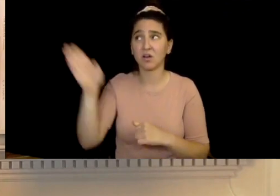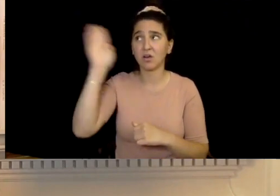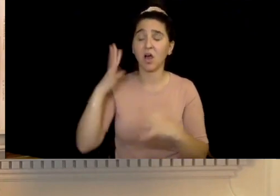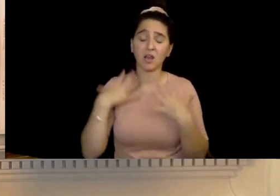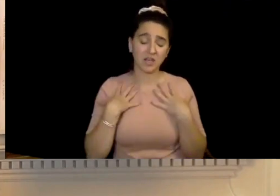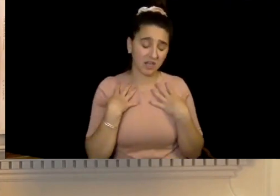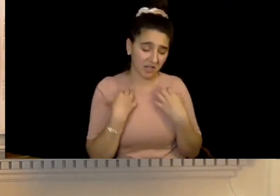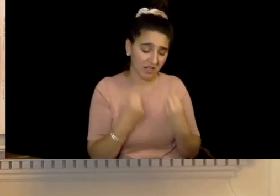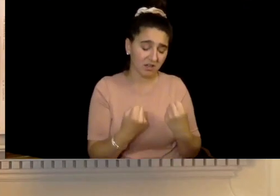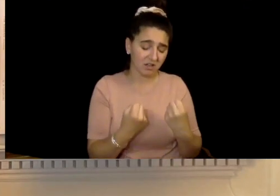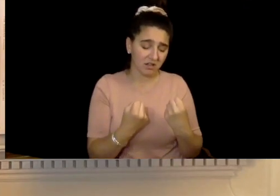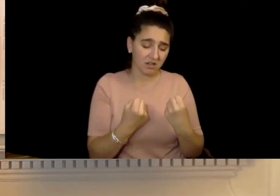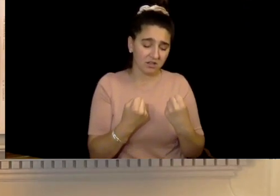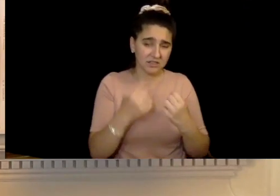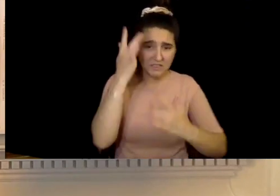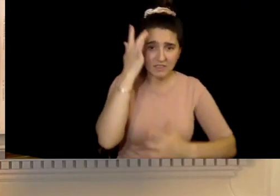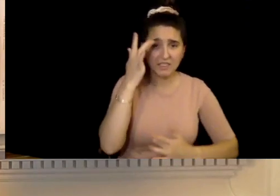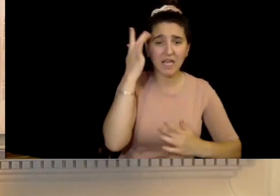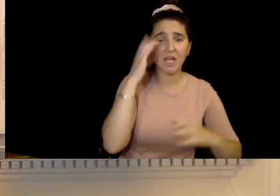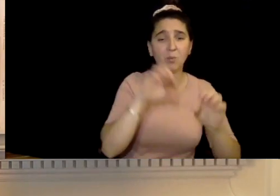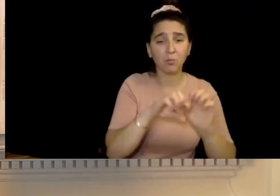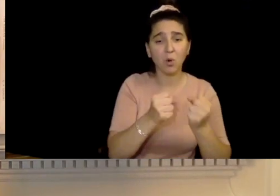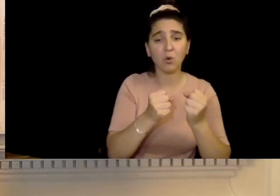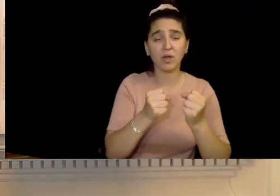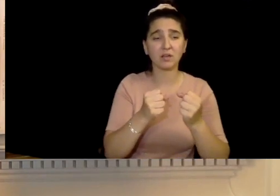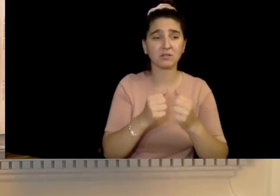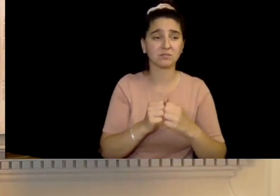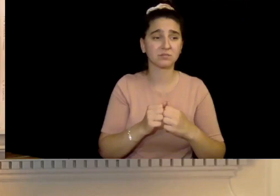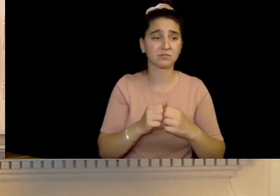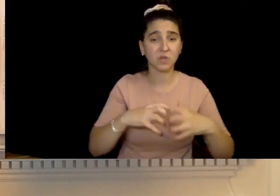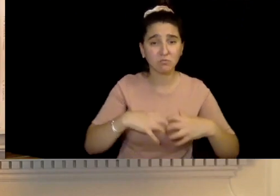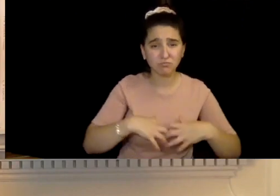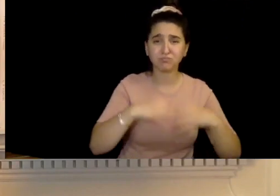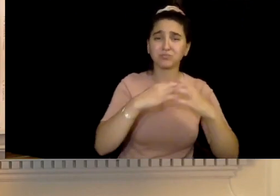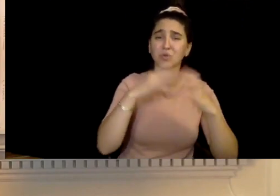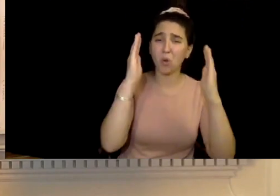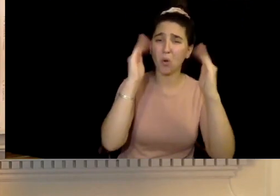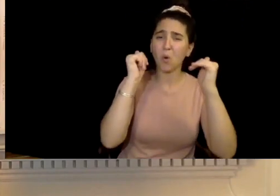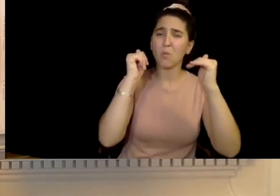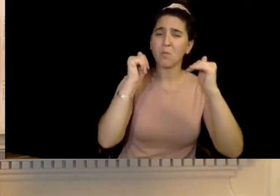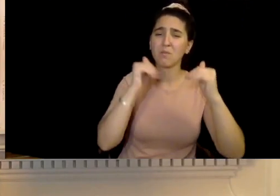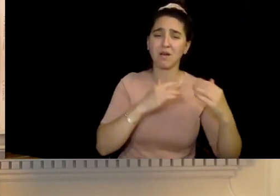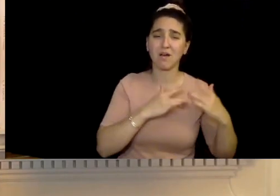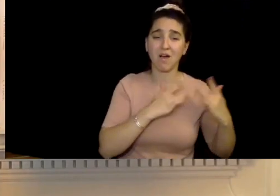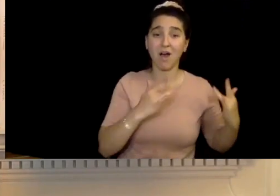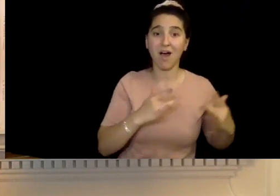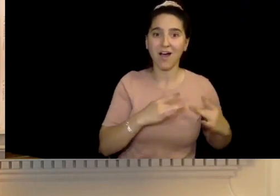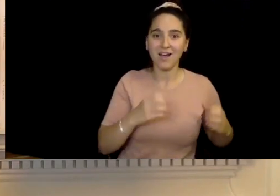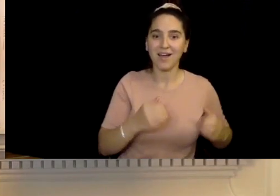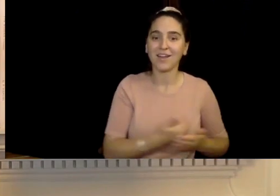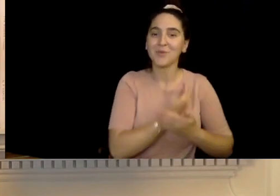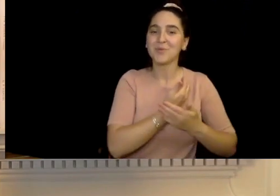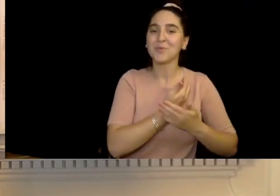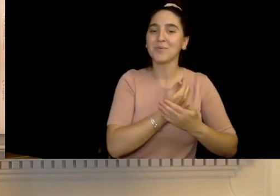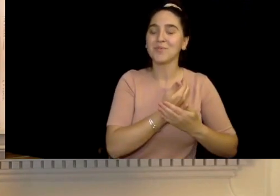Heal us, God, where we are sick and broken. Restore your hope. Renew our